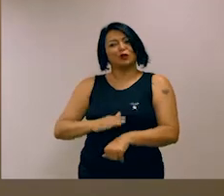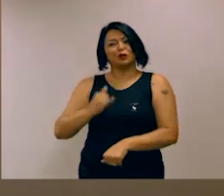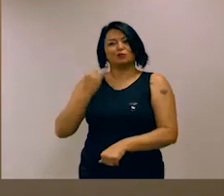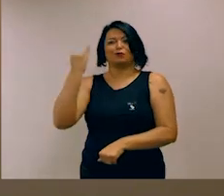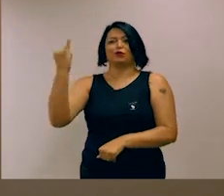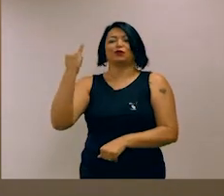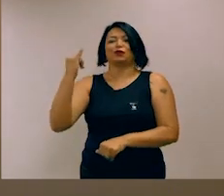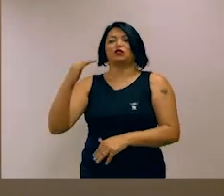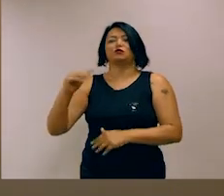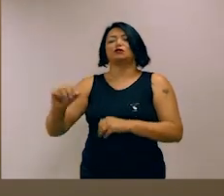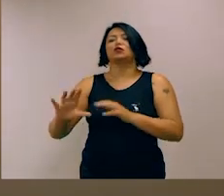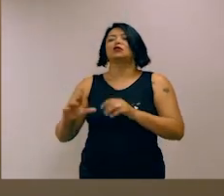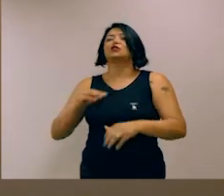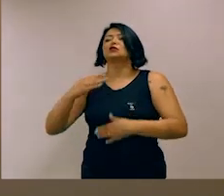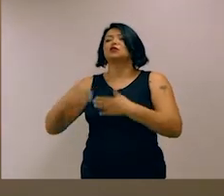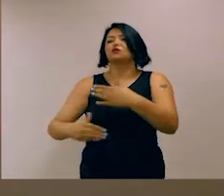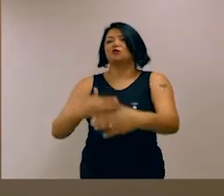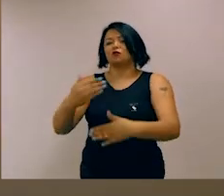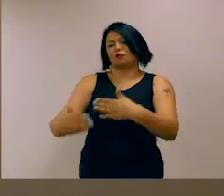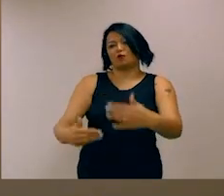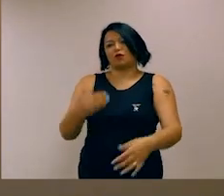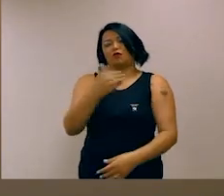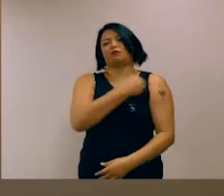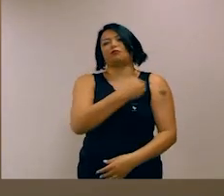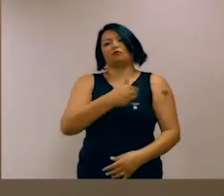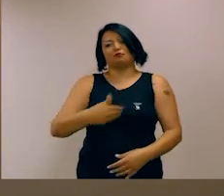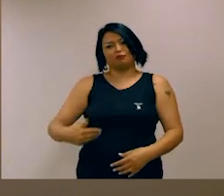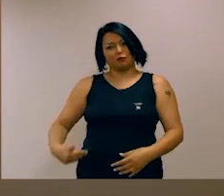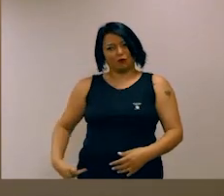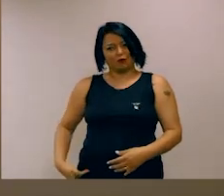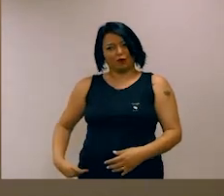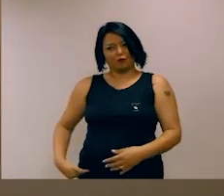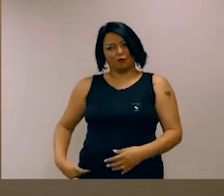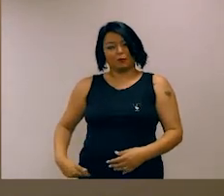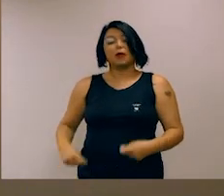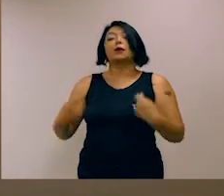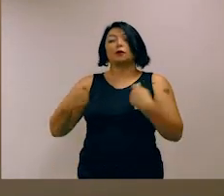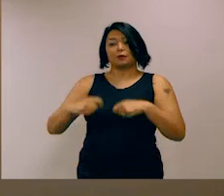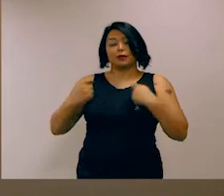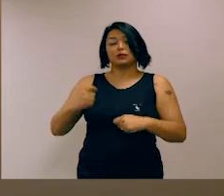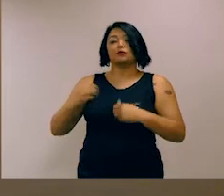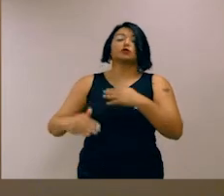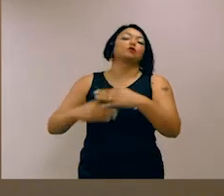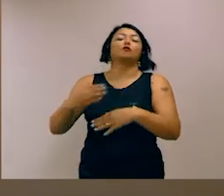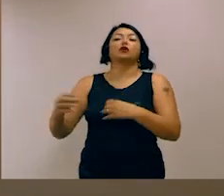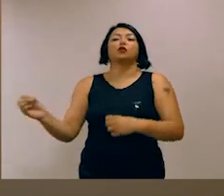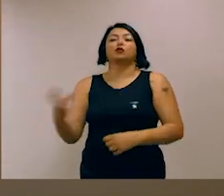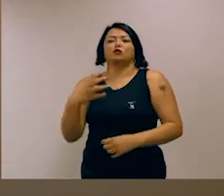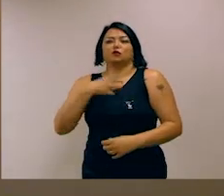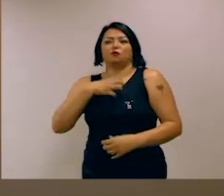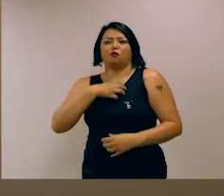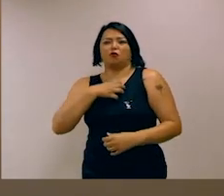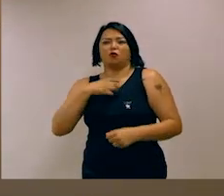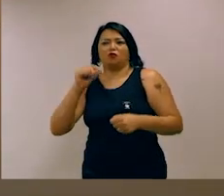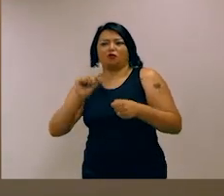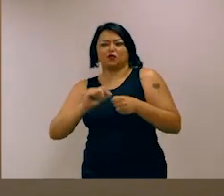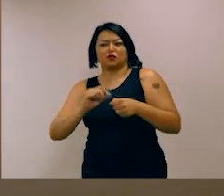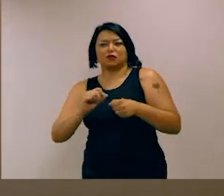the evolution and improvement of the public agencies. We need to develop new ways to